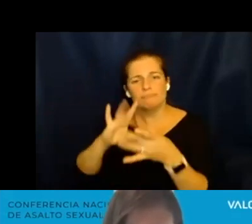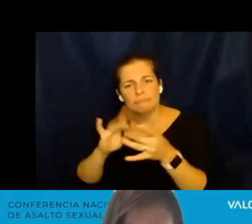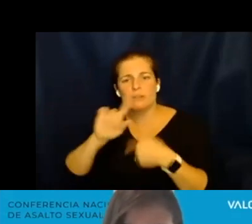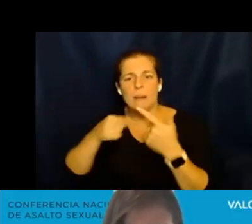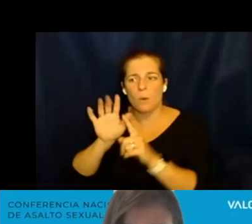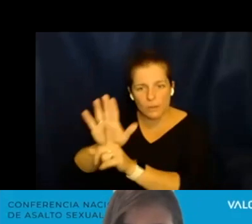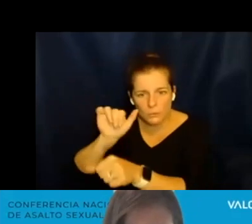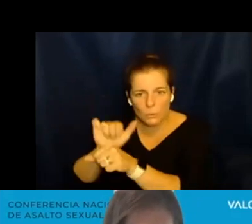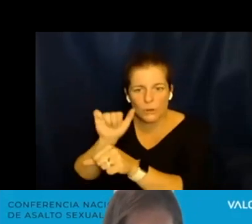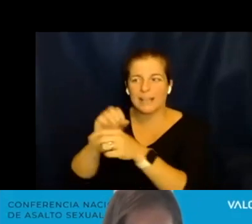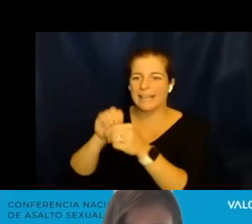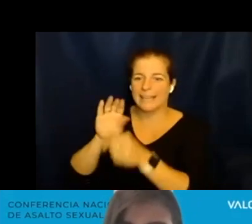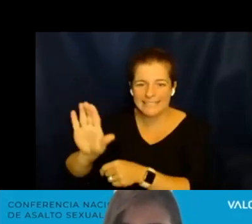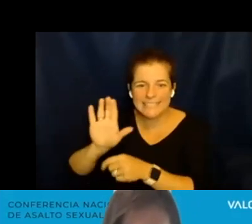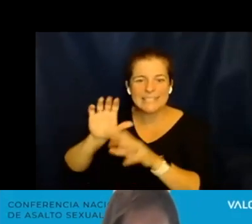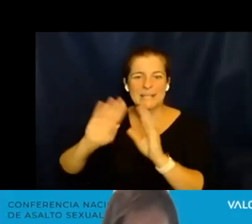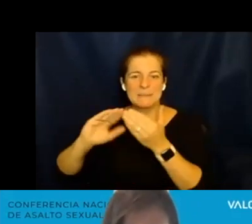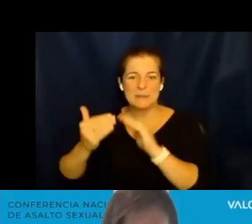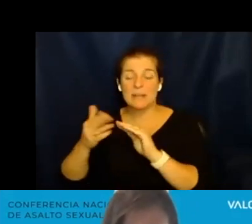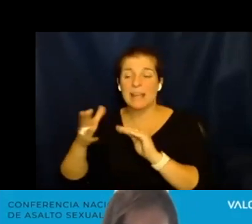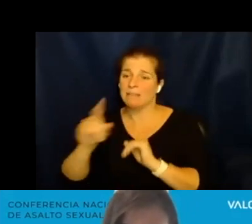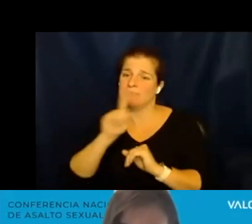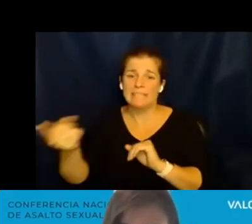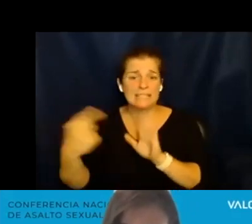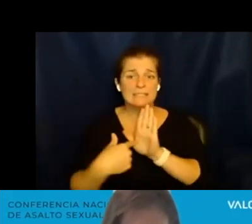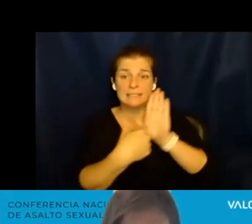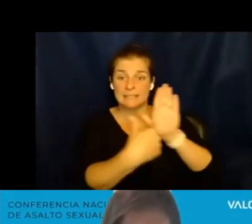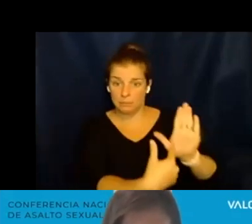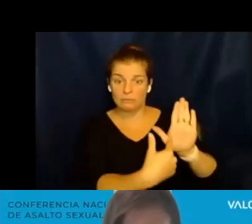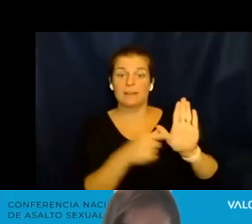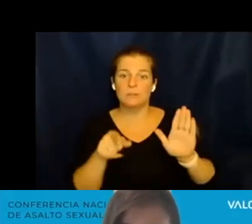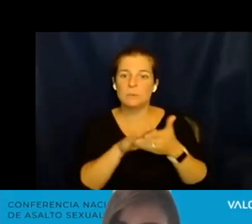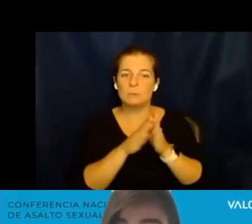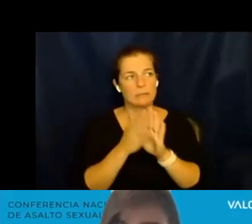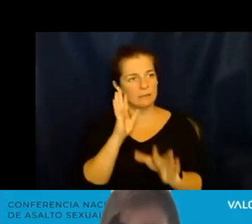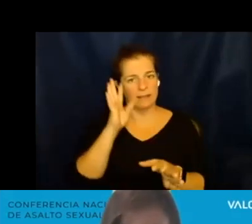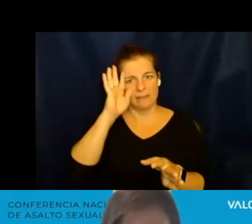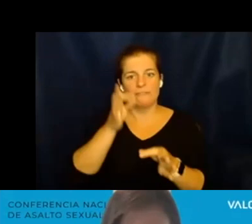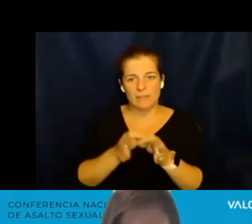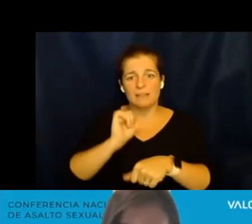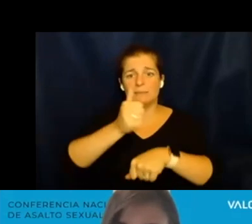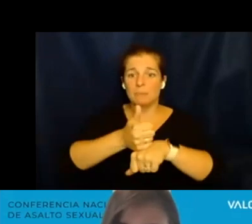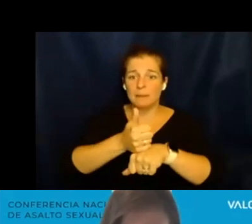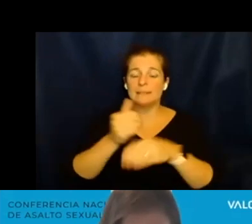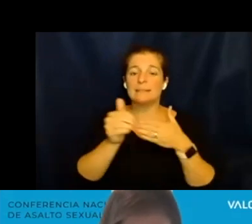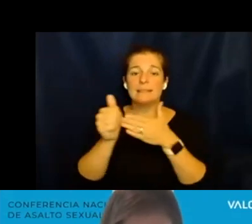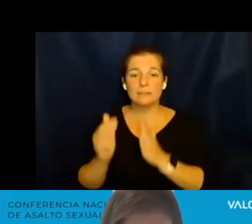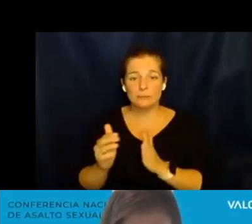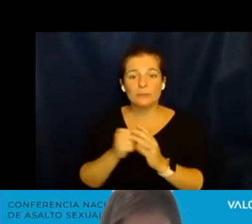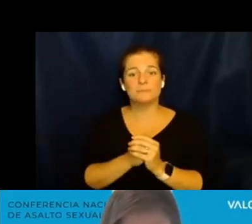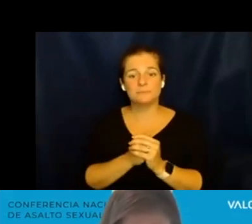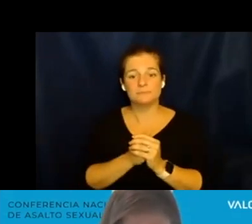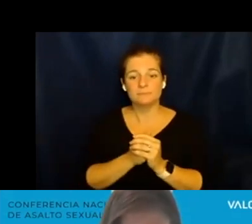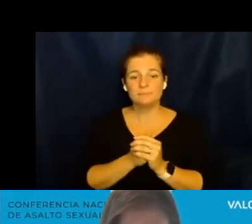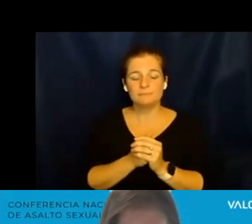community. And he's also truly demonstrating to be a faith-based leader with carrying